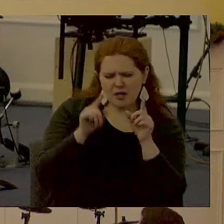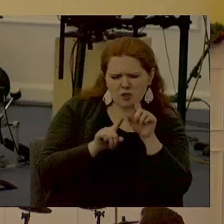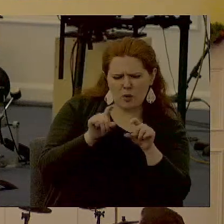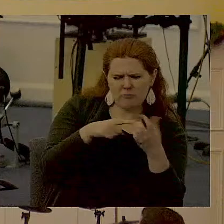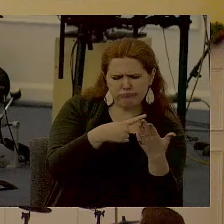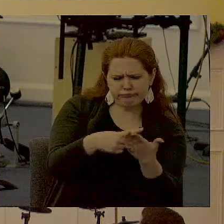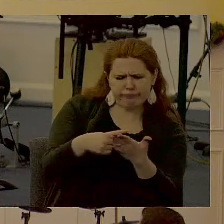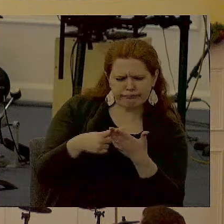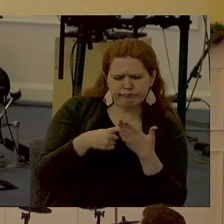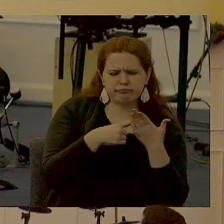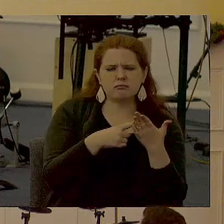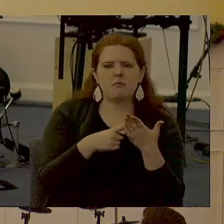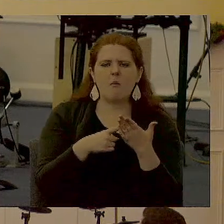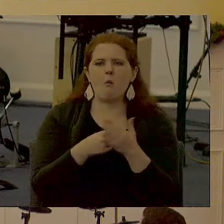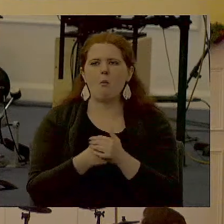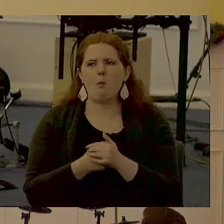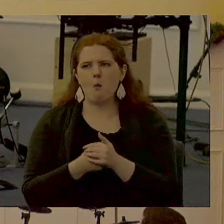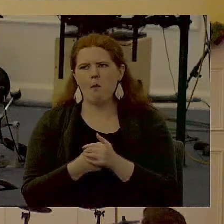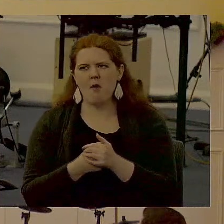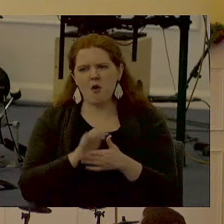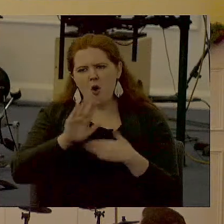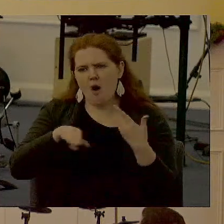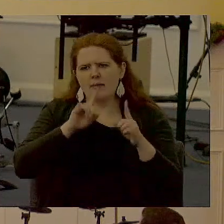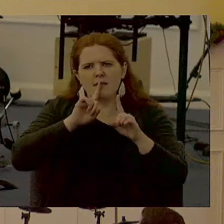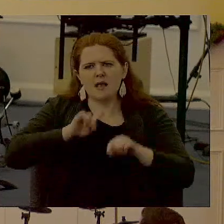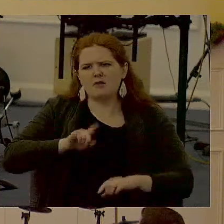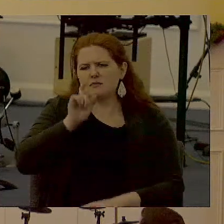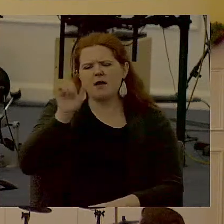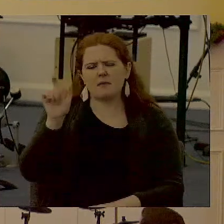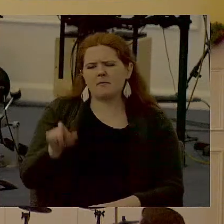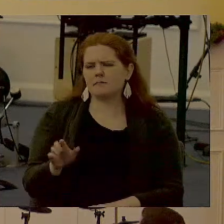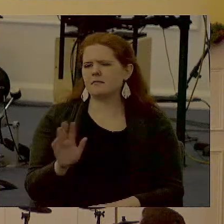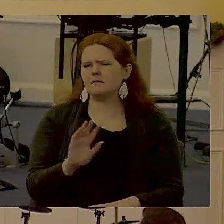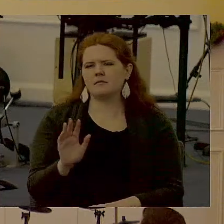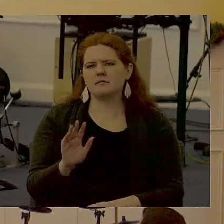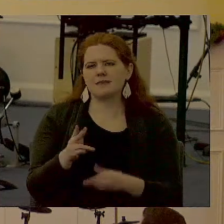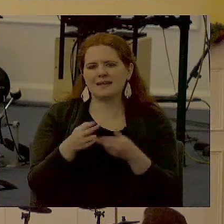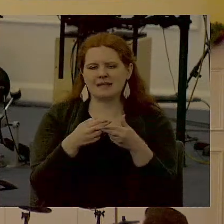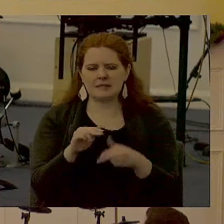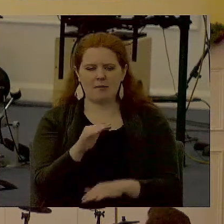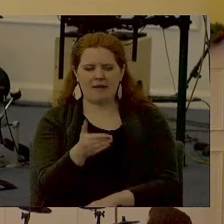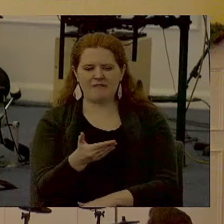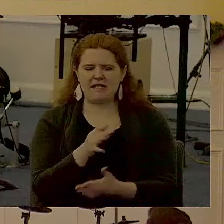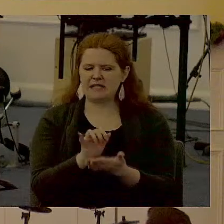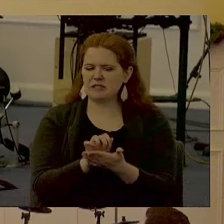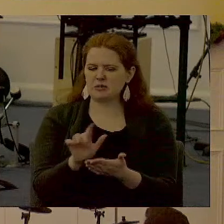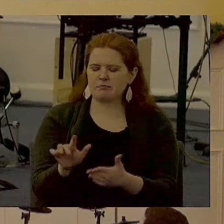questions without needing to have all the answers. All it takes is a simple invitation.